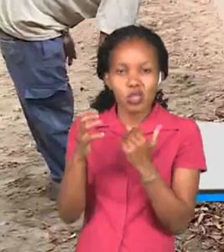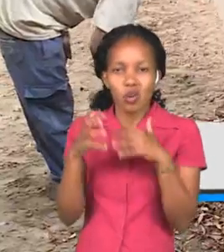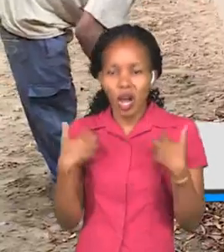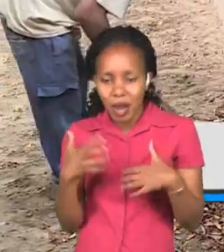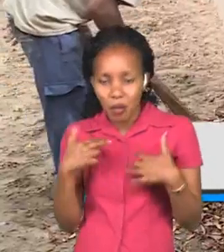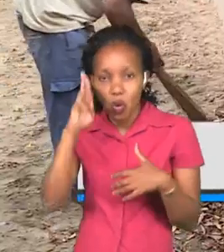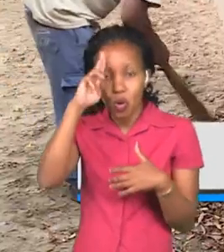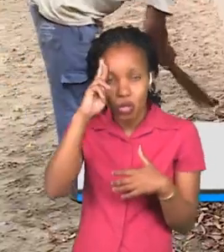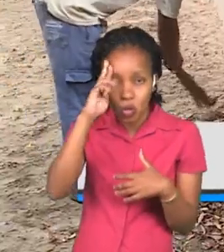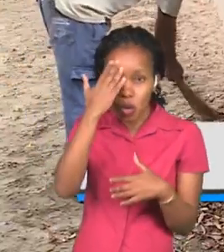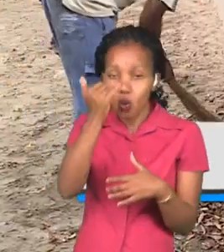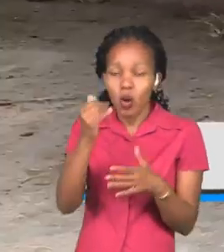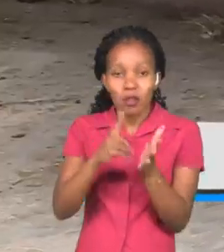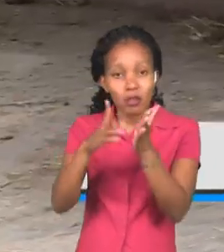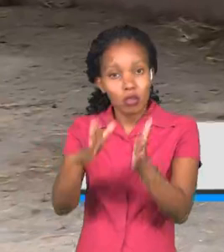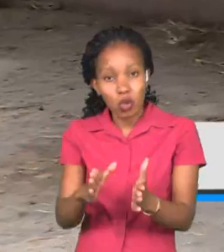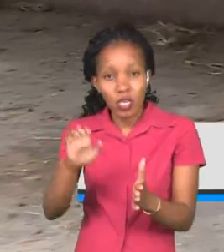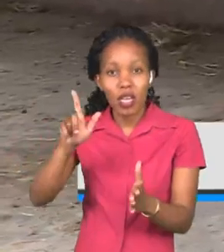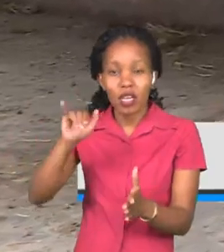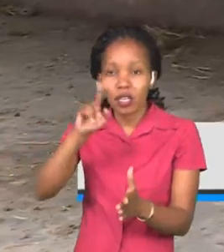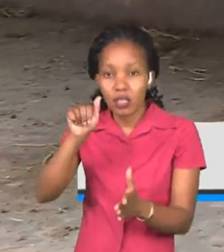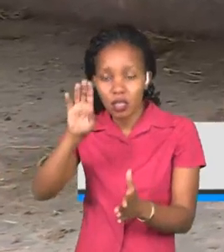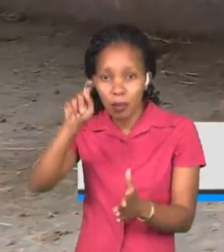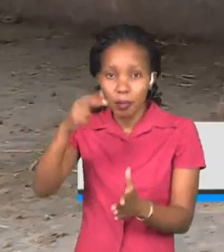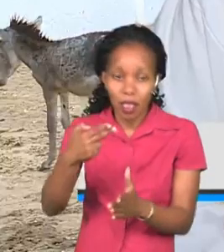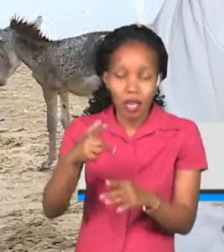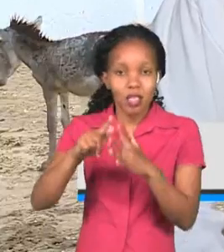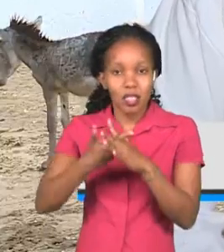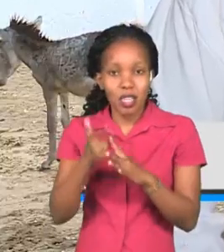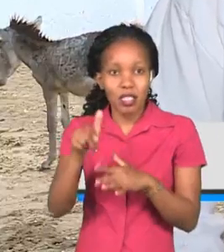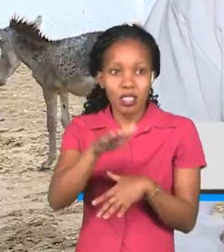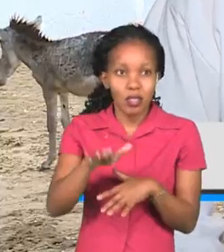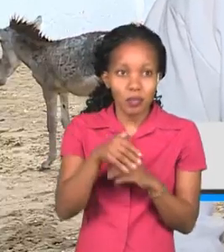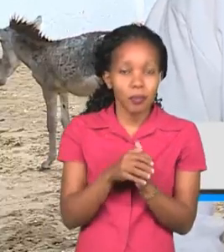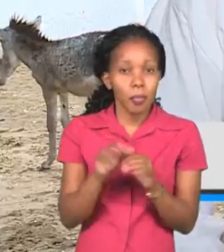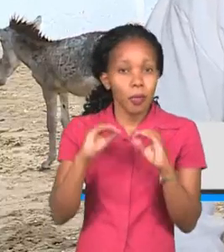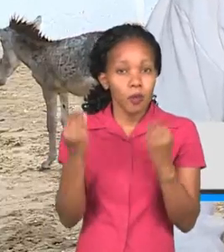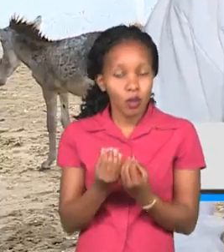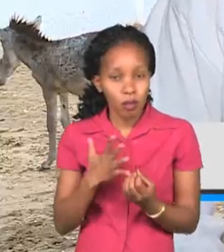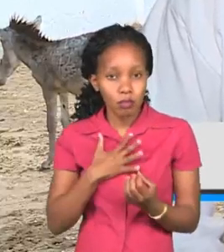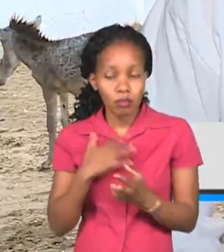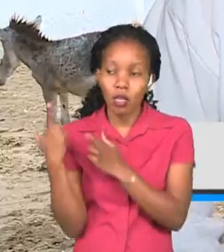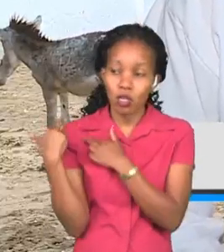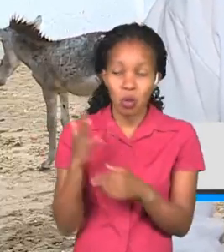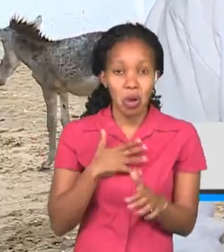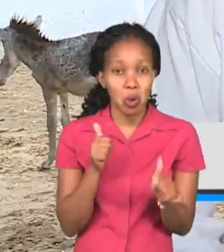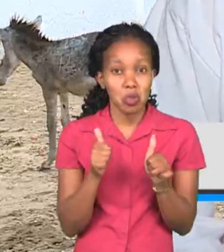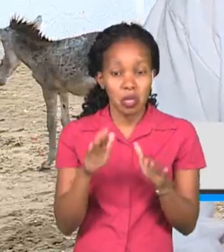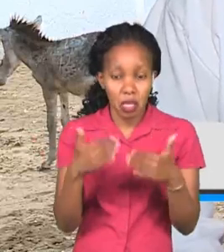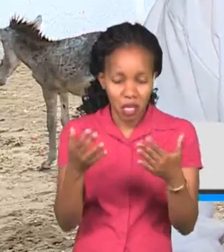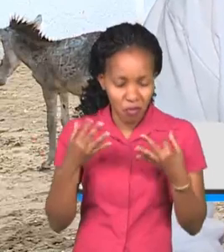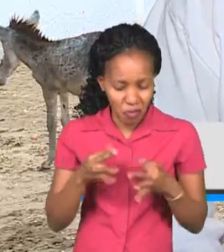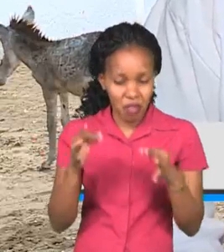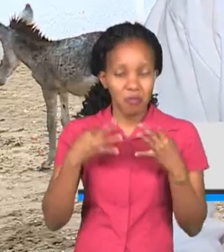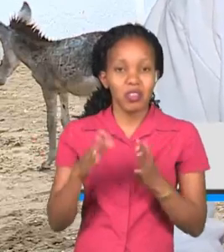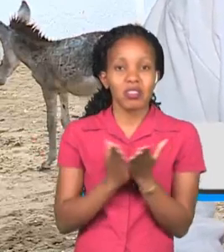main reason Dr. Elizabeth Svensson started the donkey sanctuary. As an organization, our responsibility is to offer free